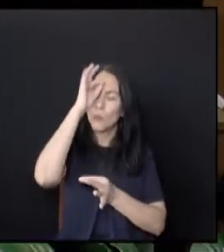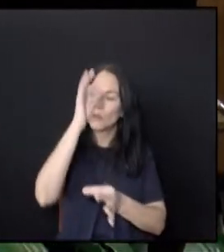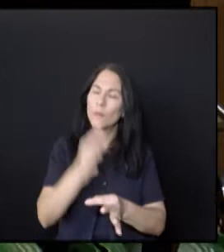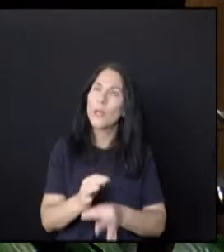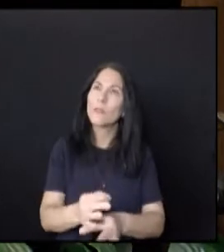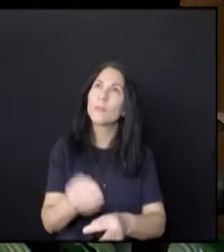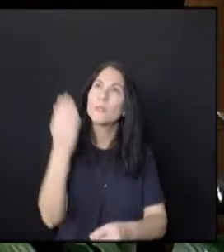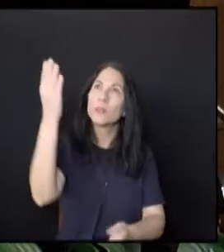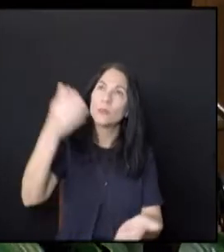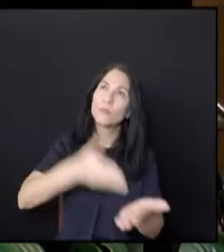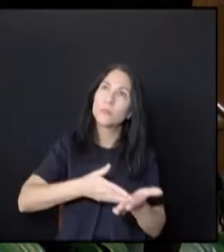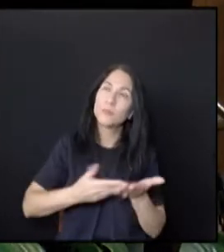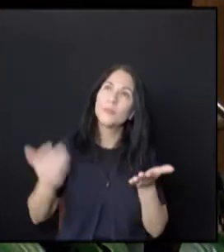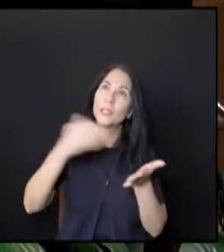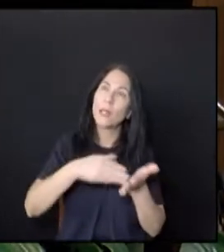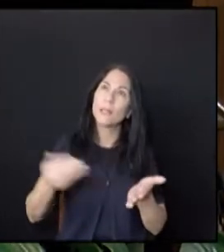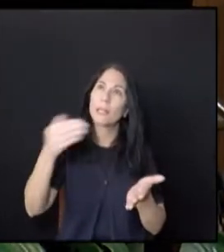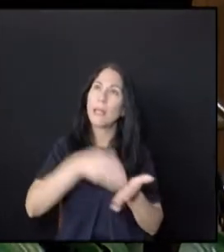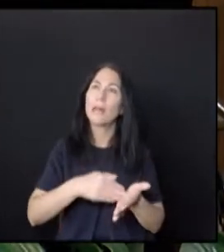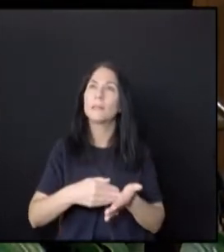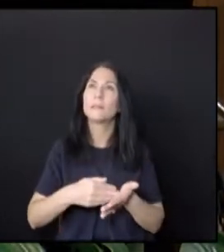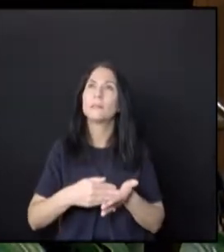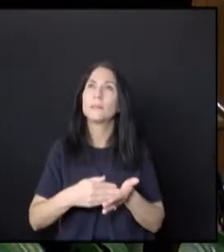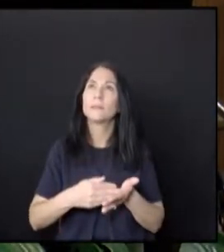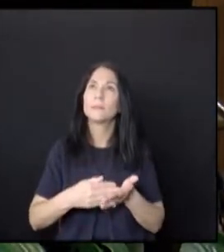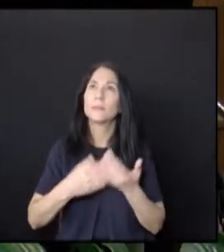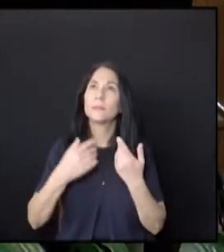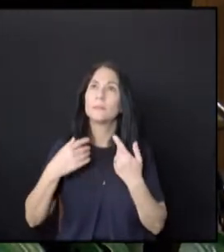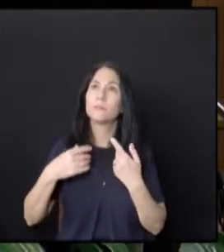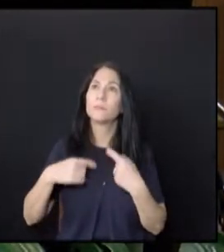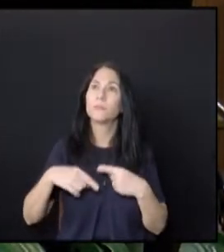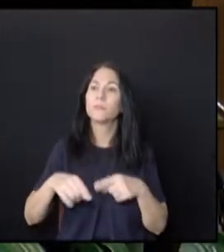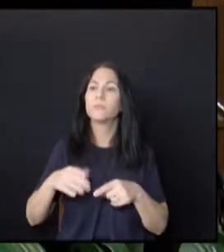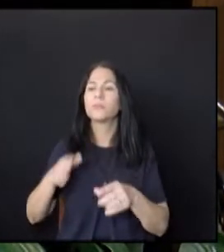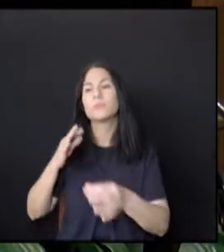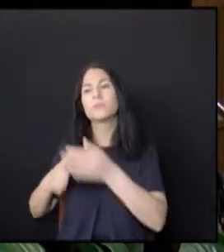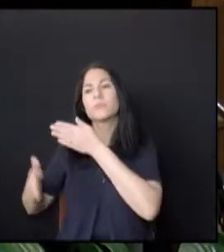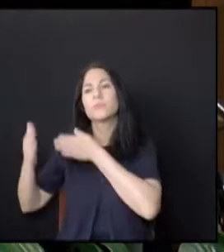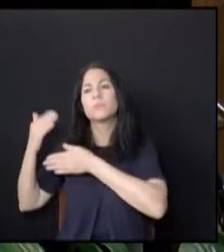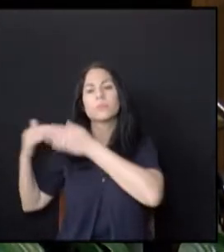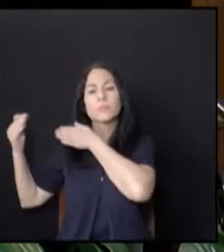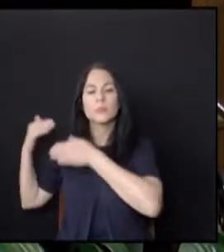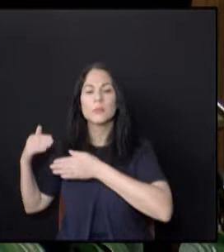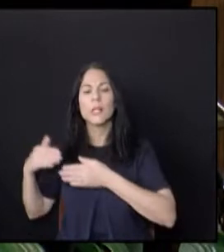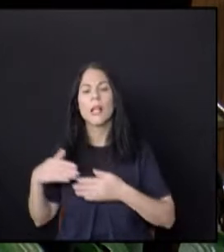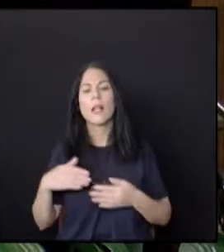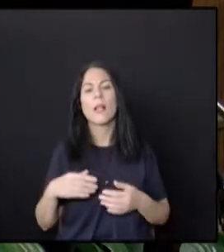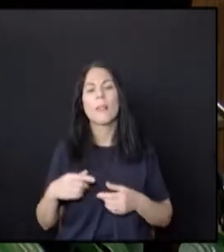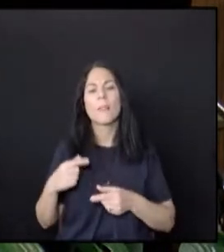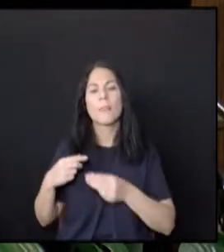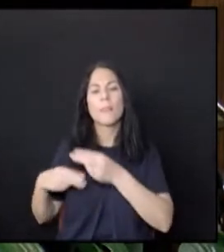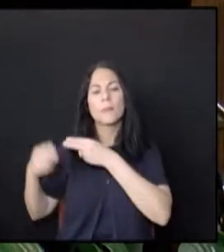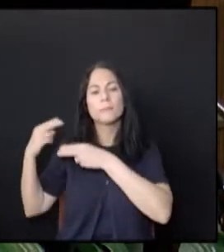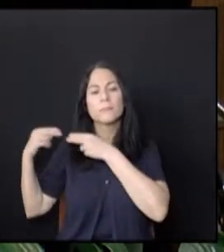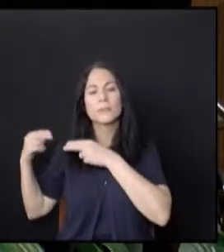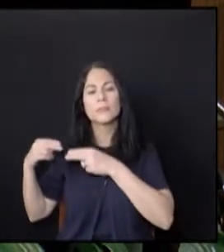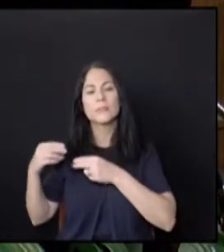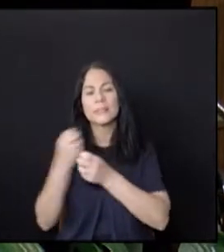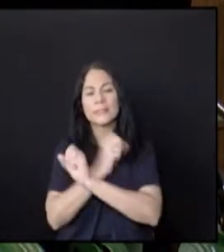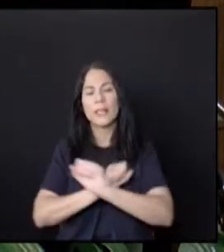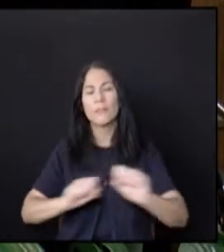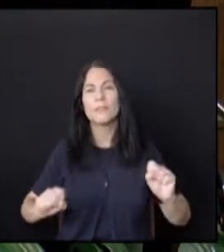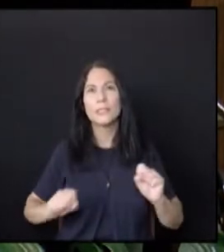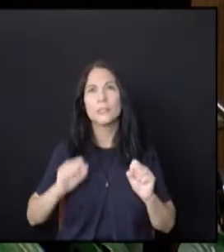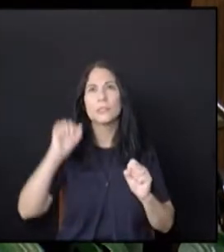you prove over and over and over again throughout the history of your creation, throughout the history, the salvation history of